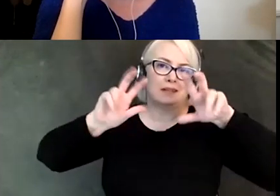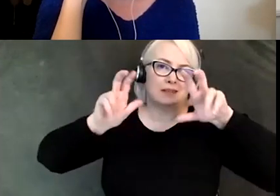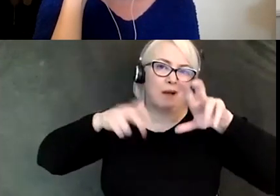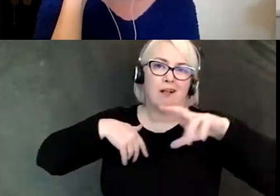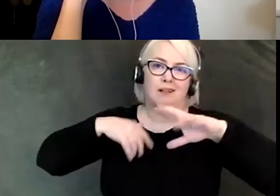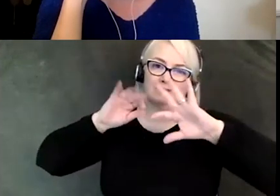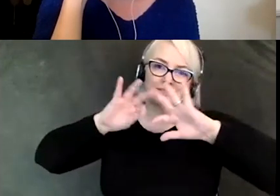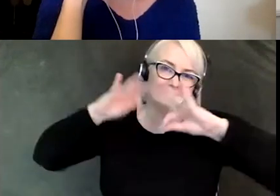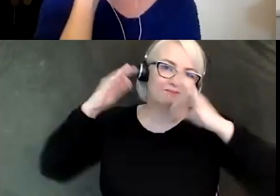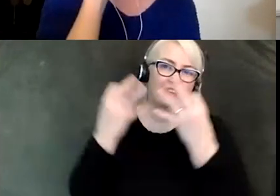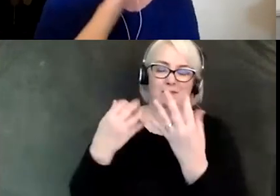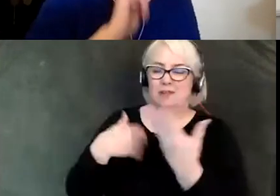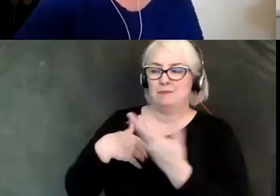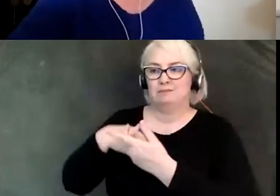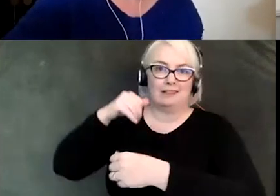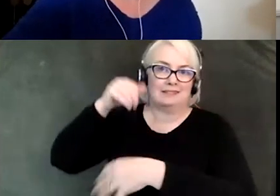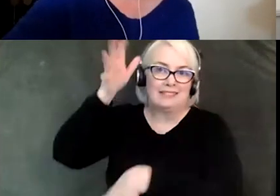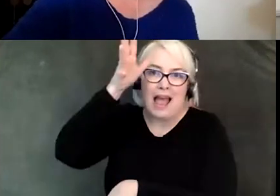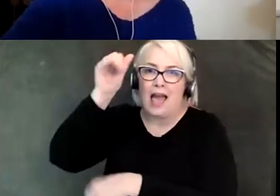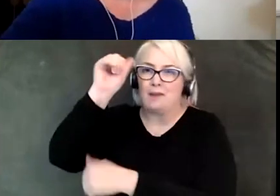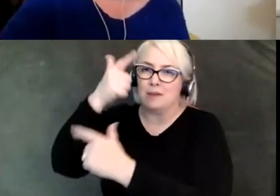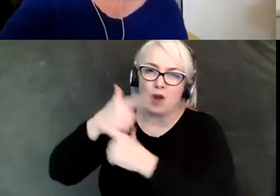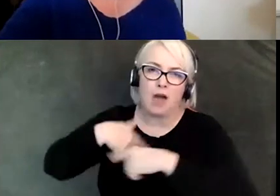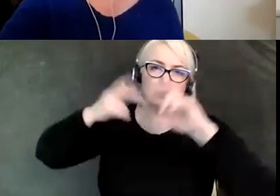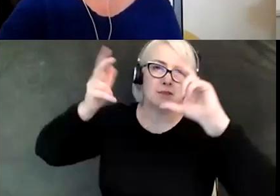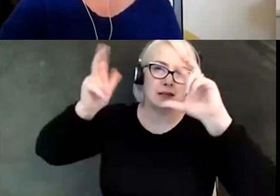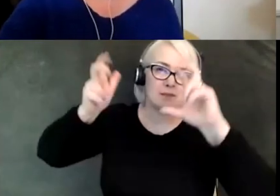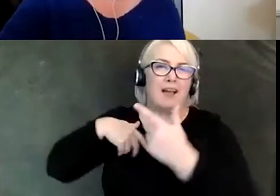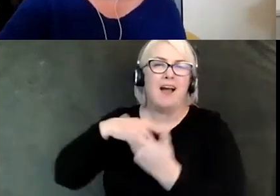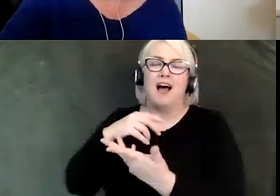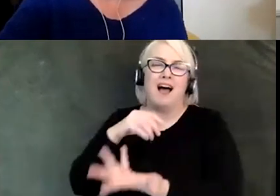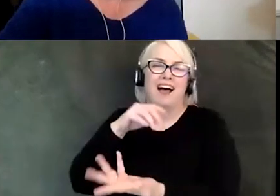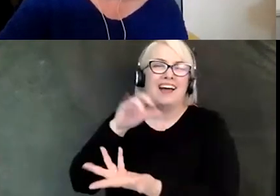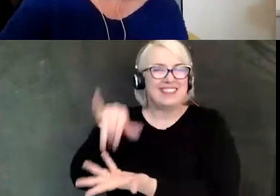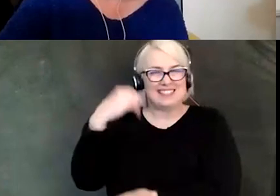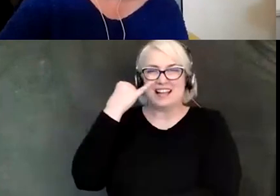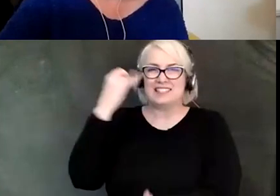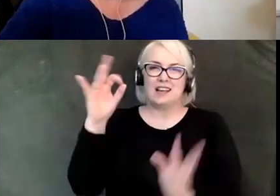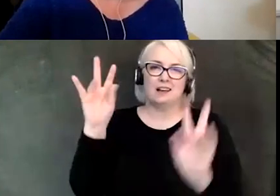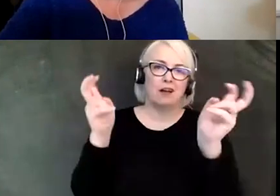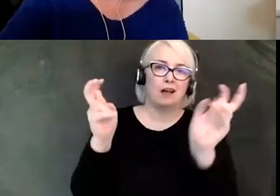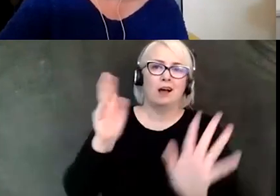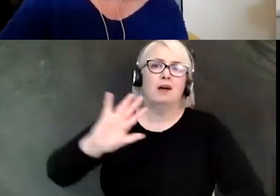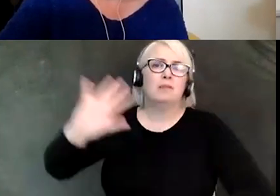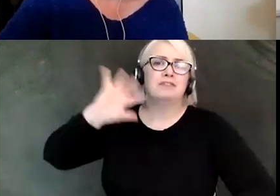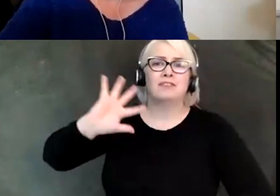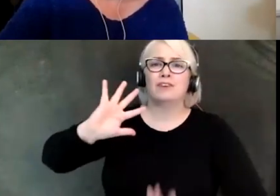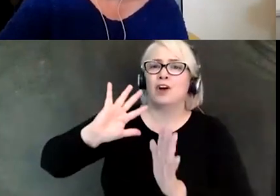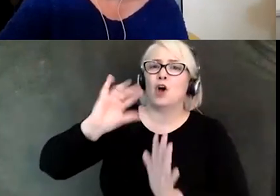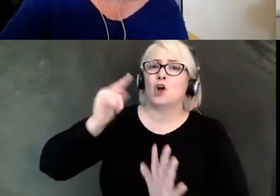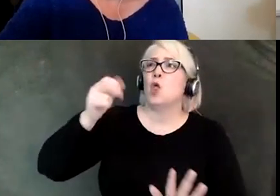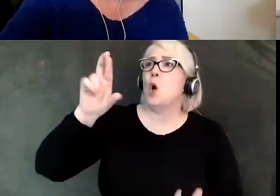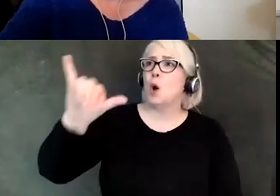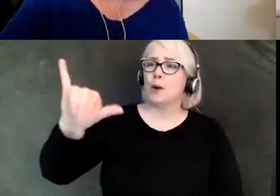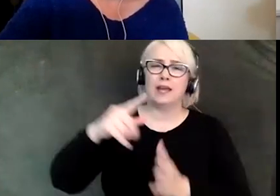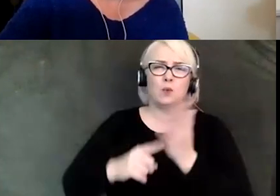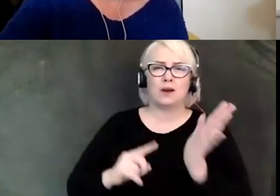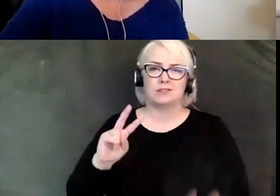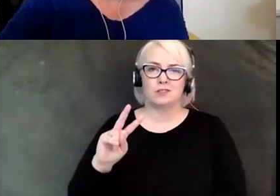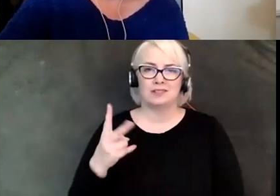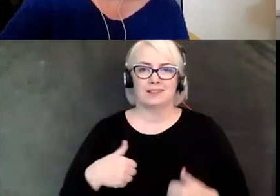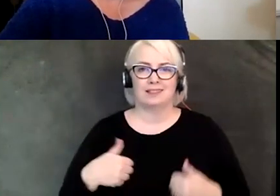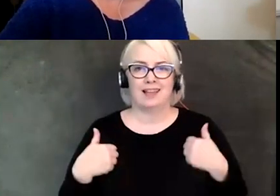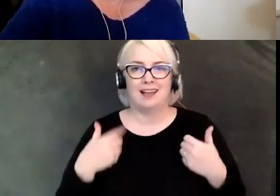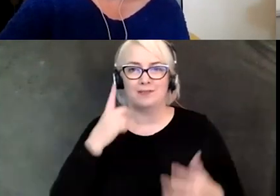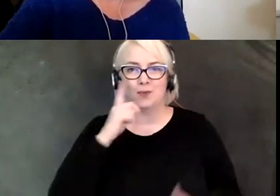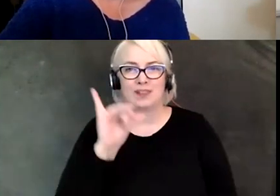been around this idea of like old glory and what a second life looks like after the glory. And you commit yourself to this one goal. And listen, mayor was